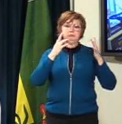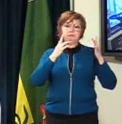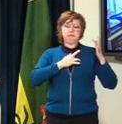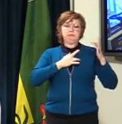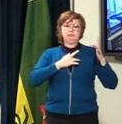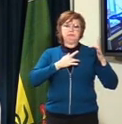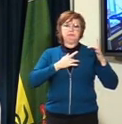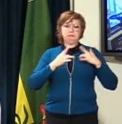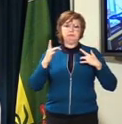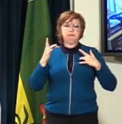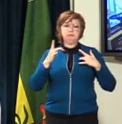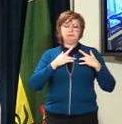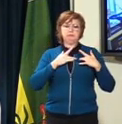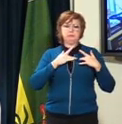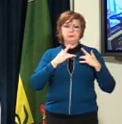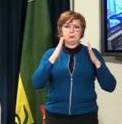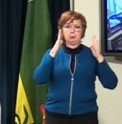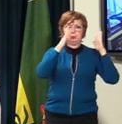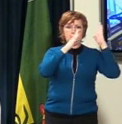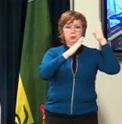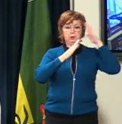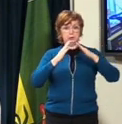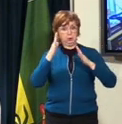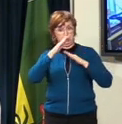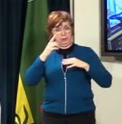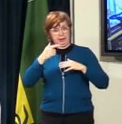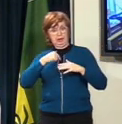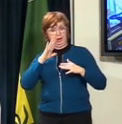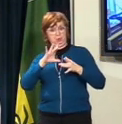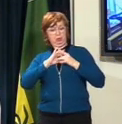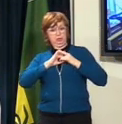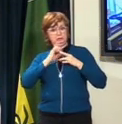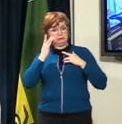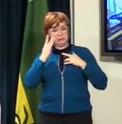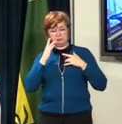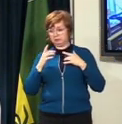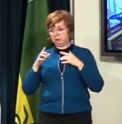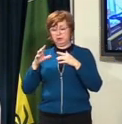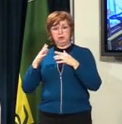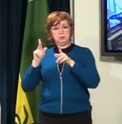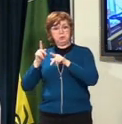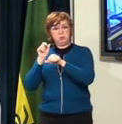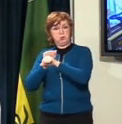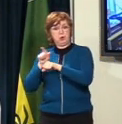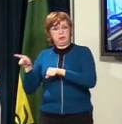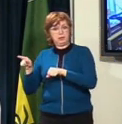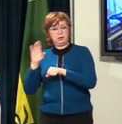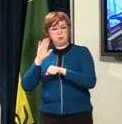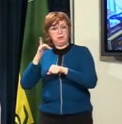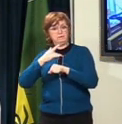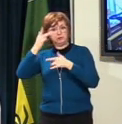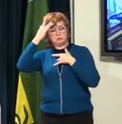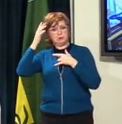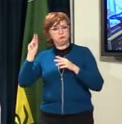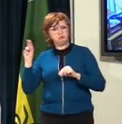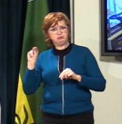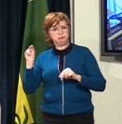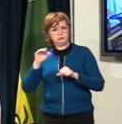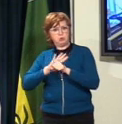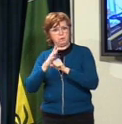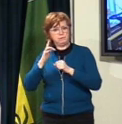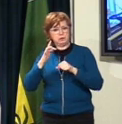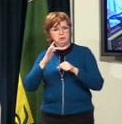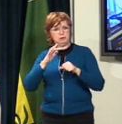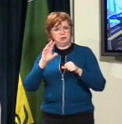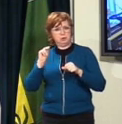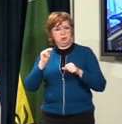concern that I'm going to get sick or my colleague is going to get sick. It's concern that we're going to be faced with